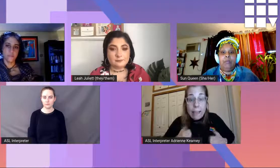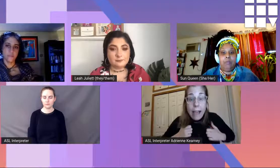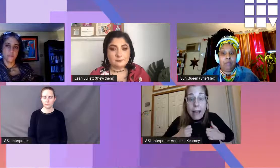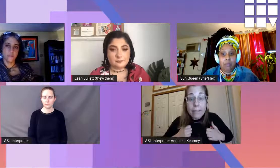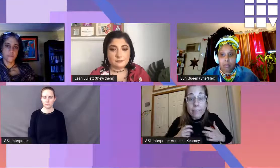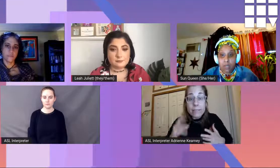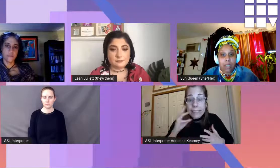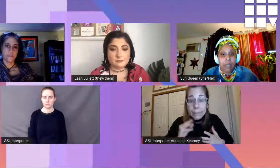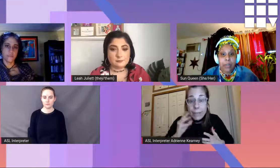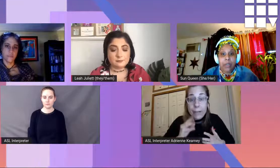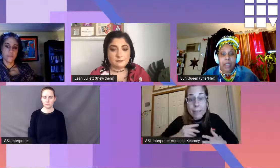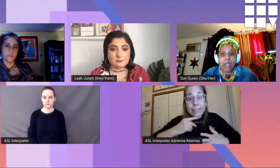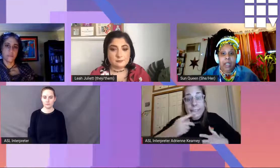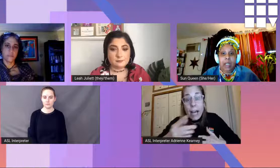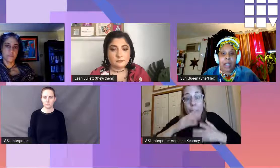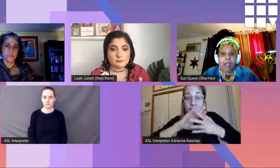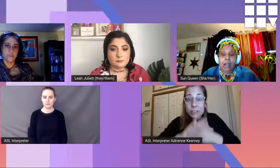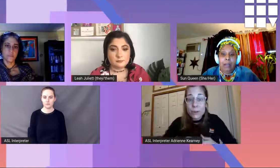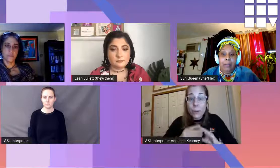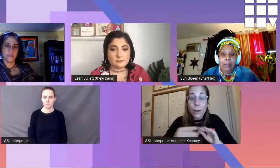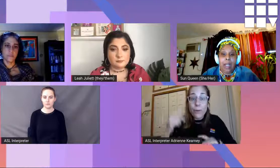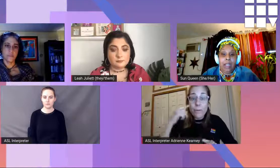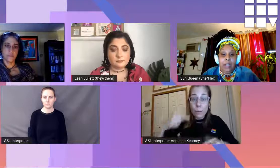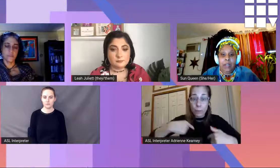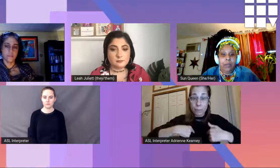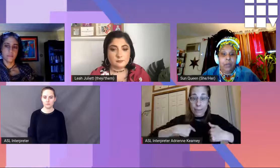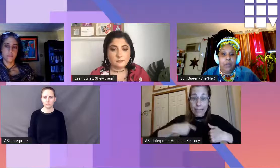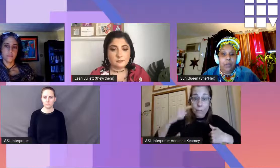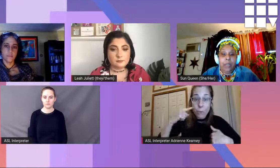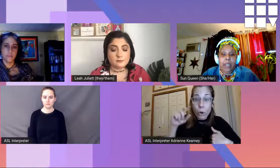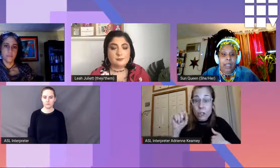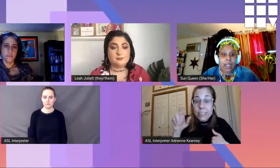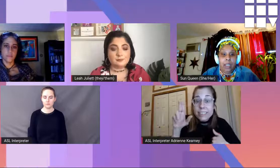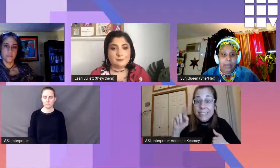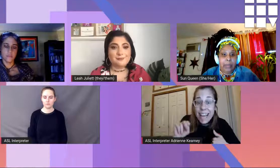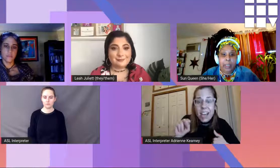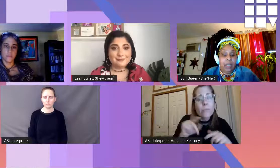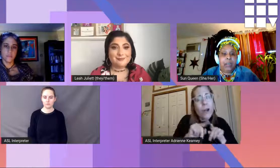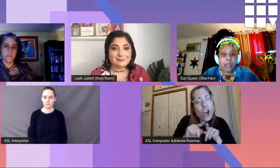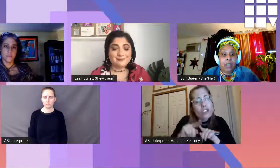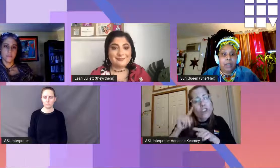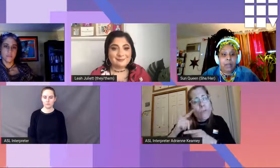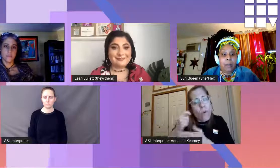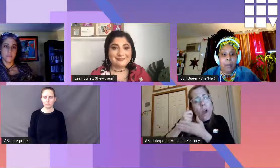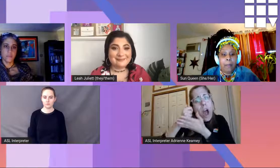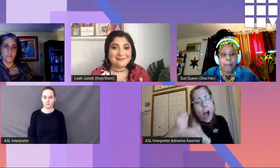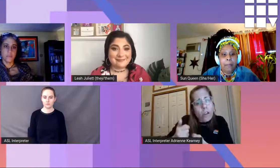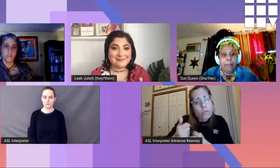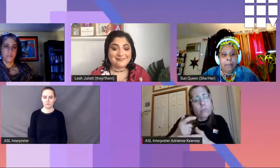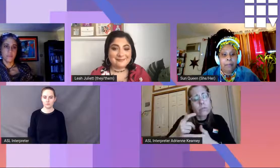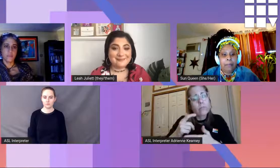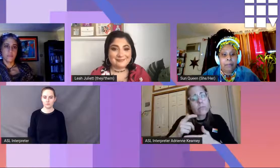for the community that I share so many experiences with.